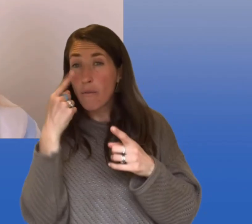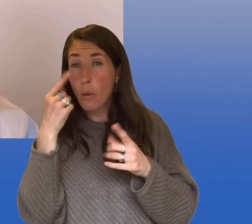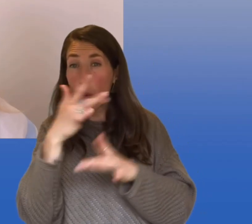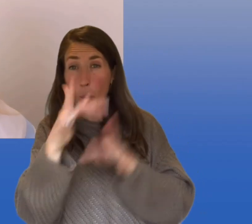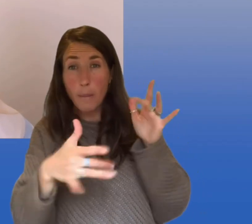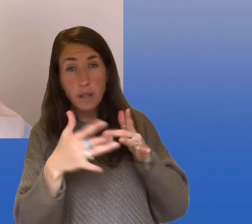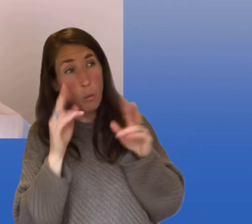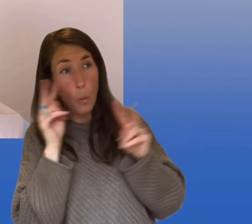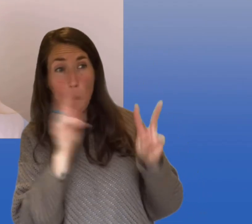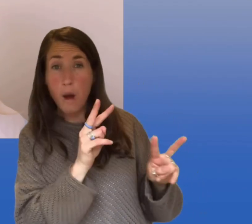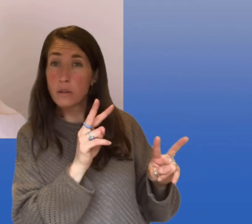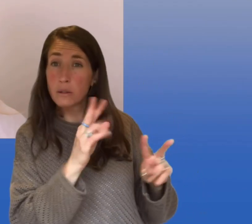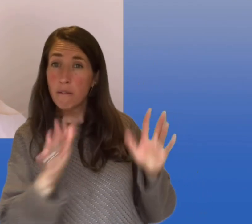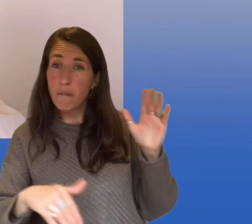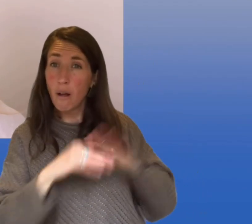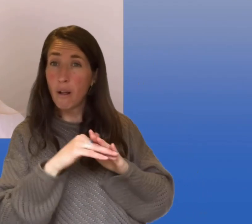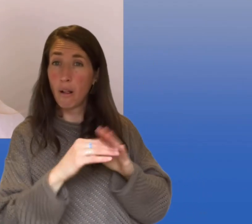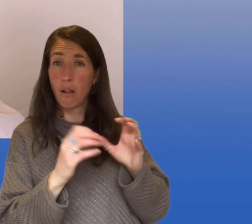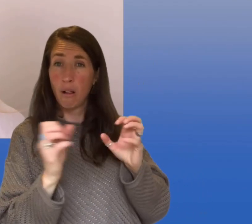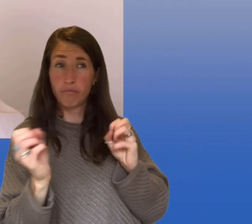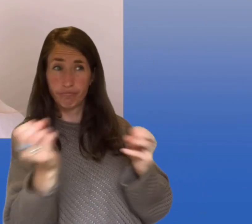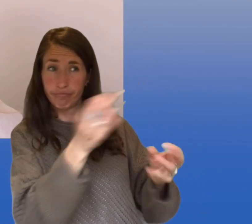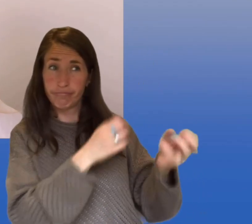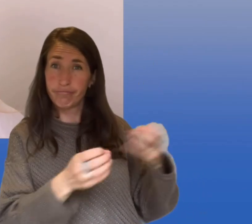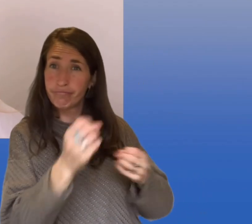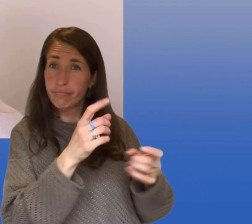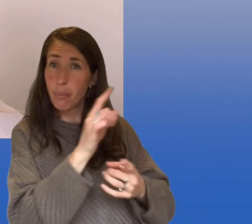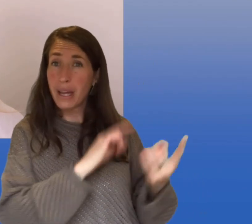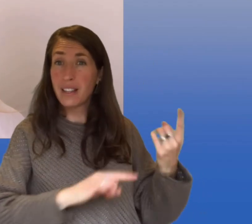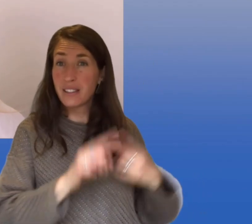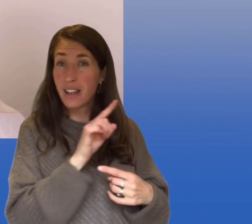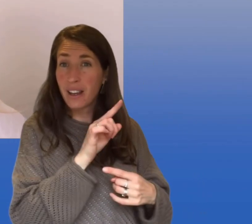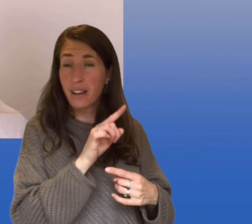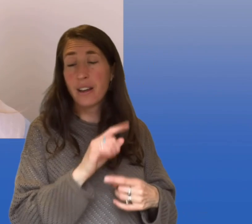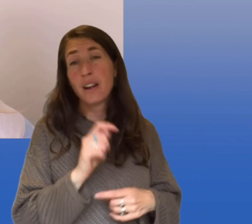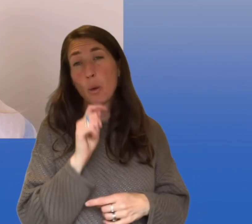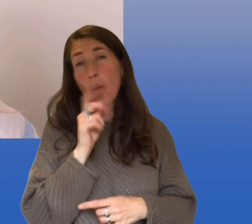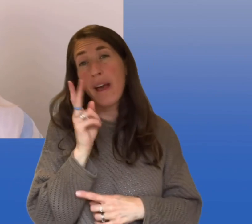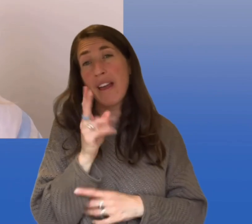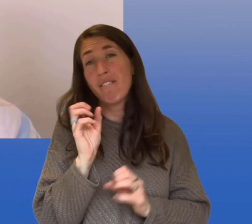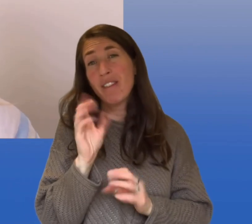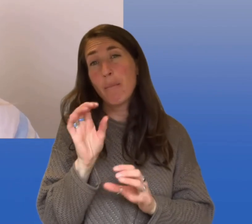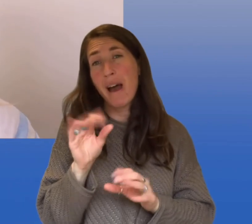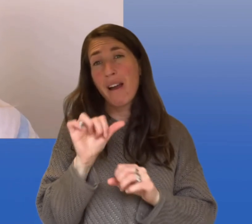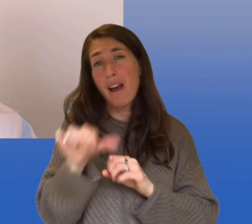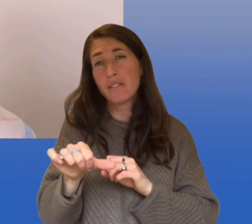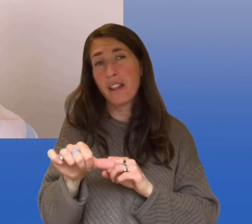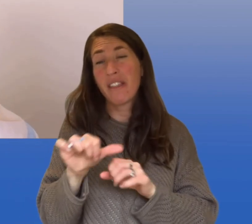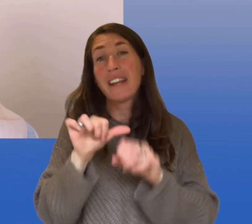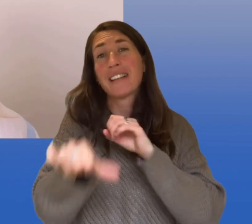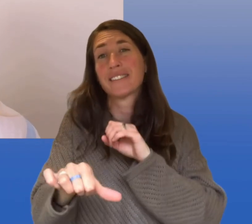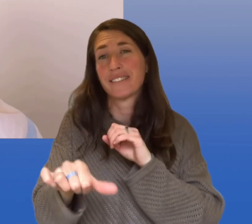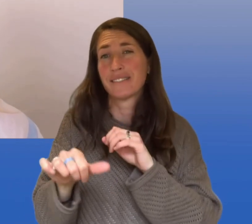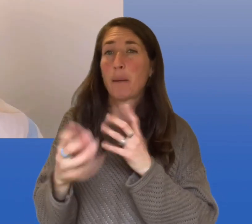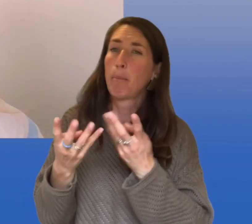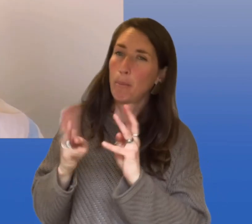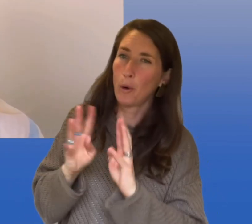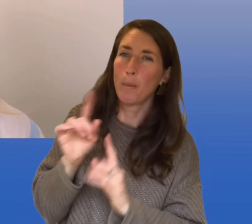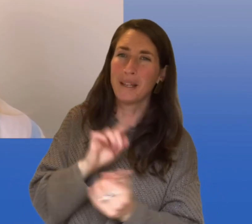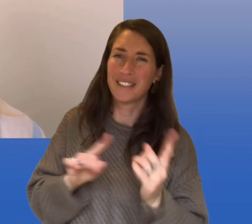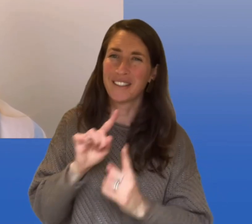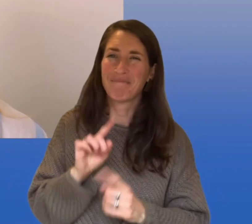or bits of the meeting on our website. And I'll bring you another update again after our next board meeting. Thanks.